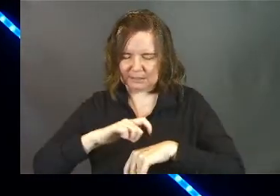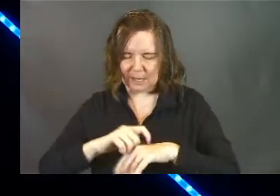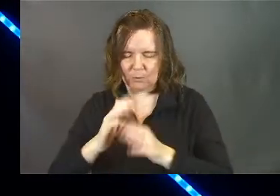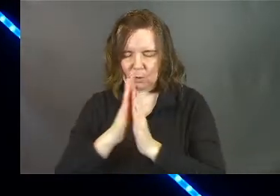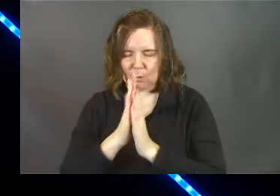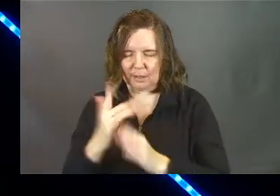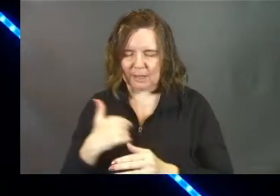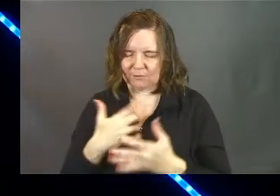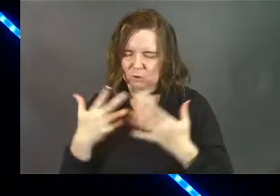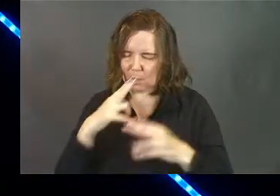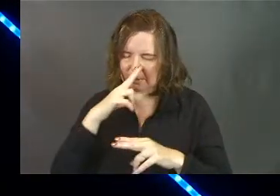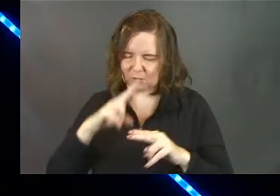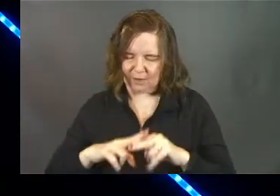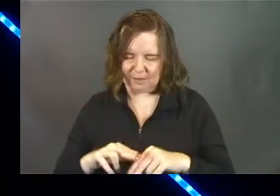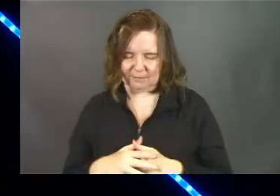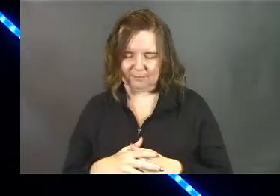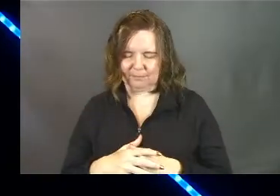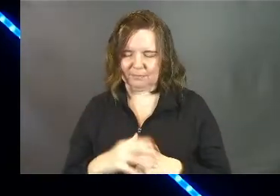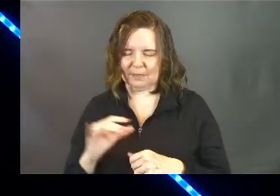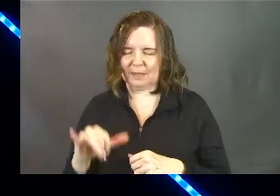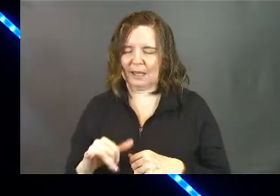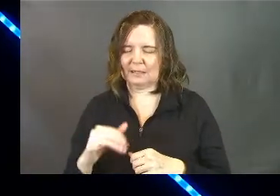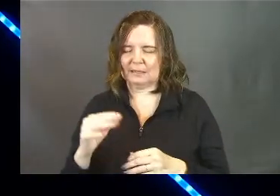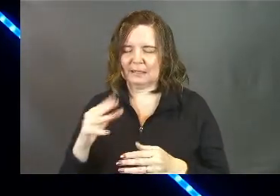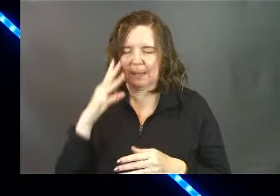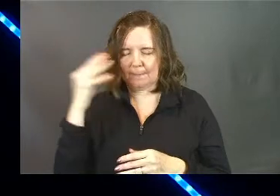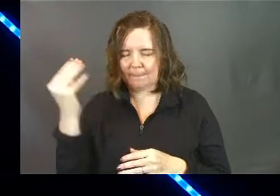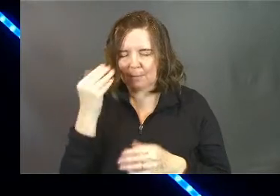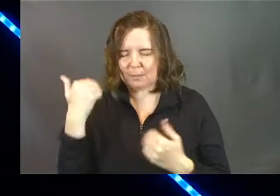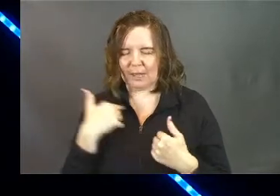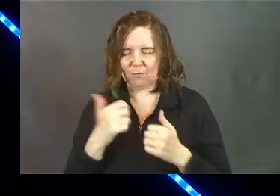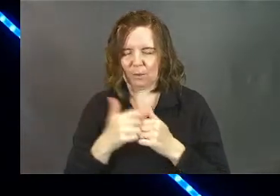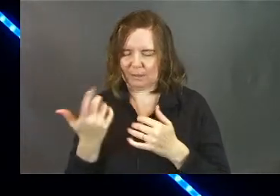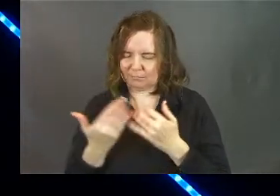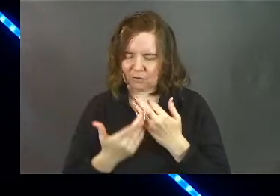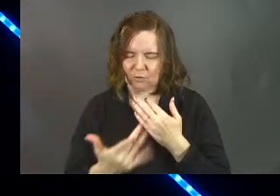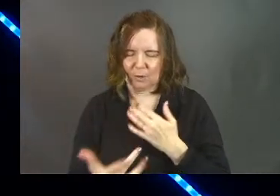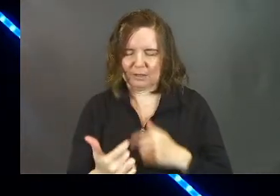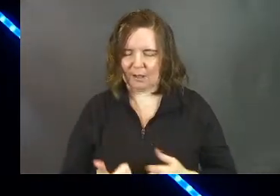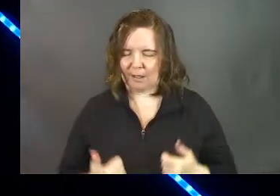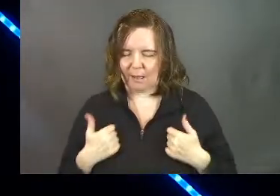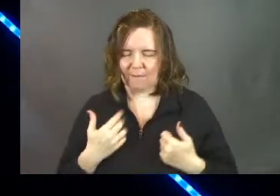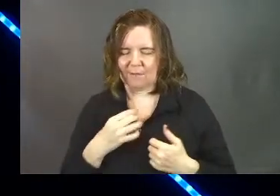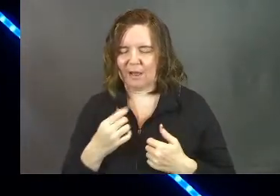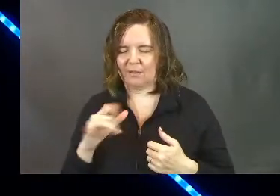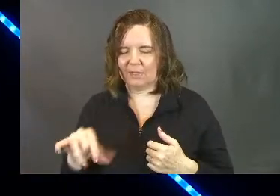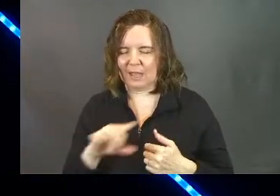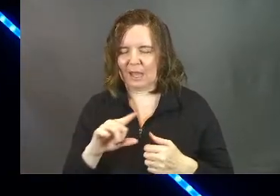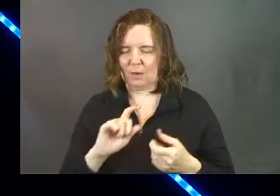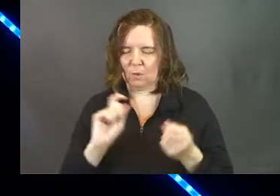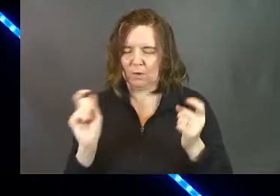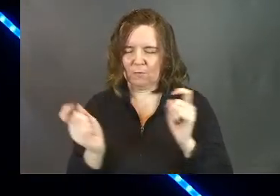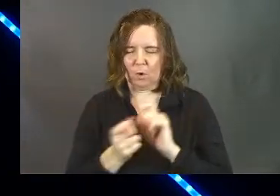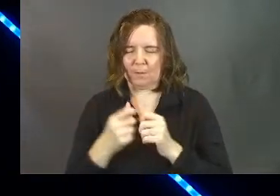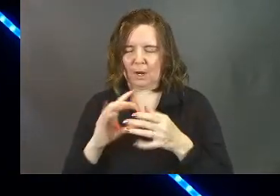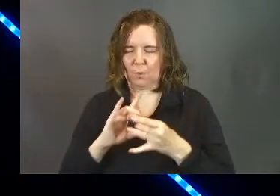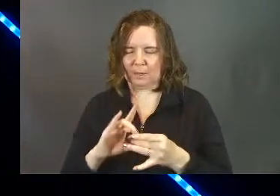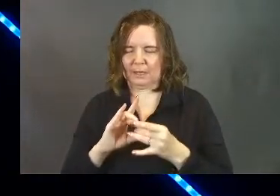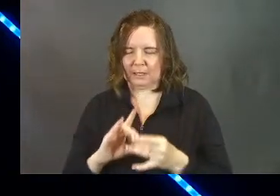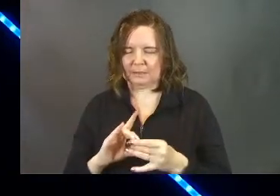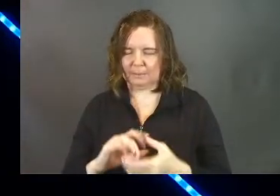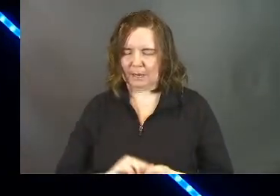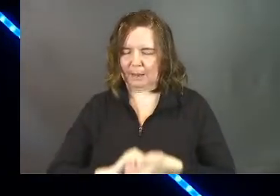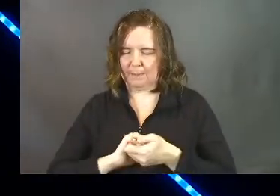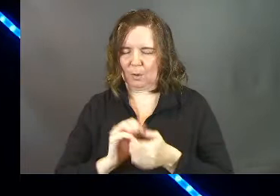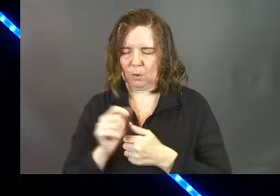God, we pray that they have so much fun. God, that it's memories that they'll have with them for the rest of their life, God. And God, that they'll form a relationship and a